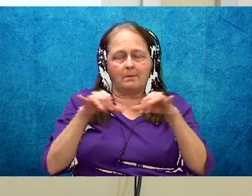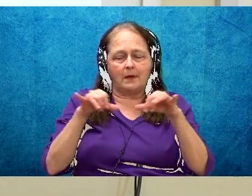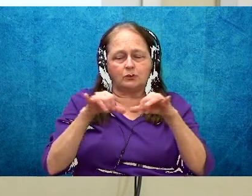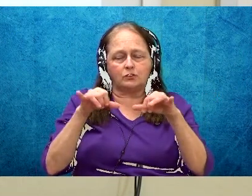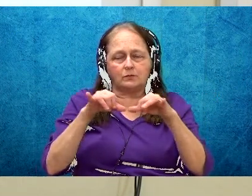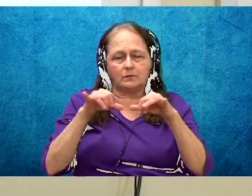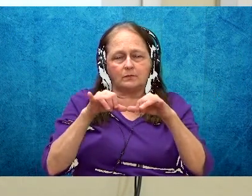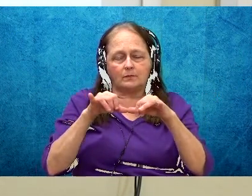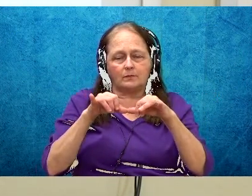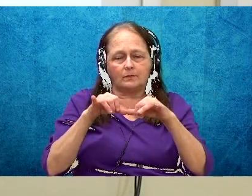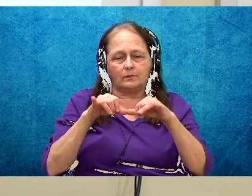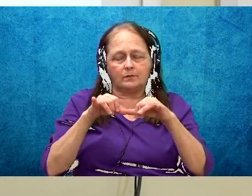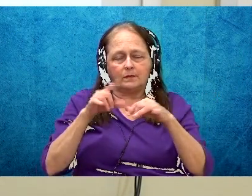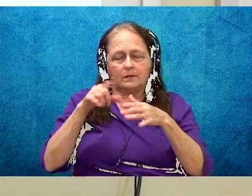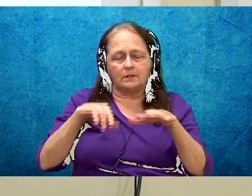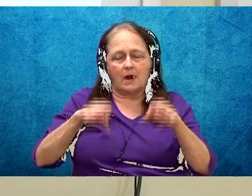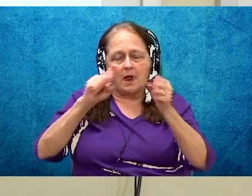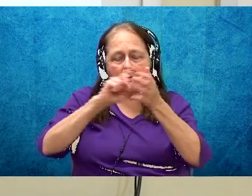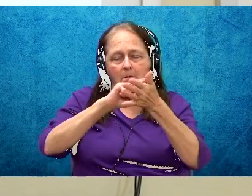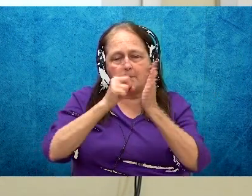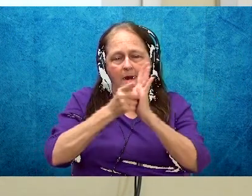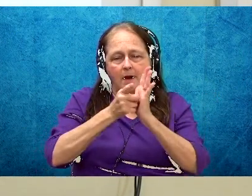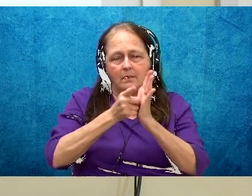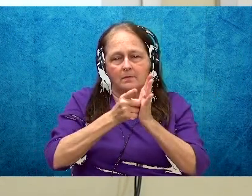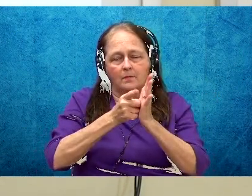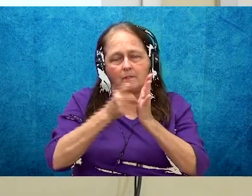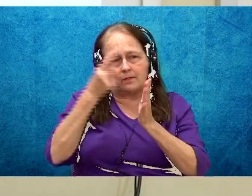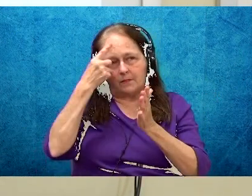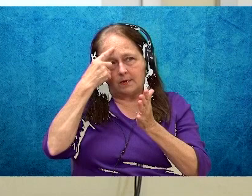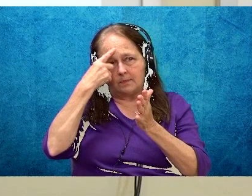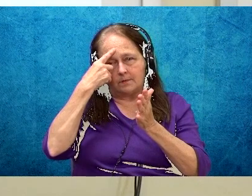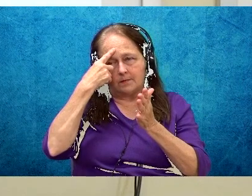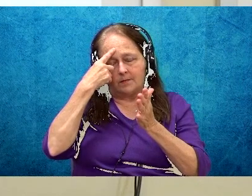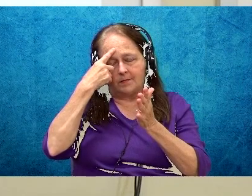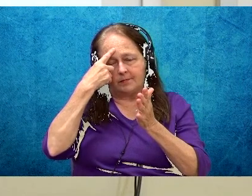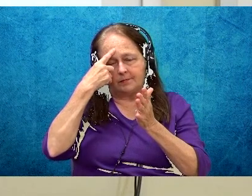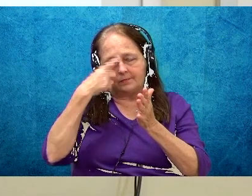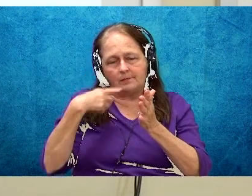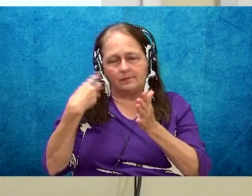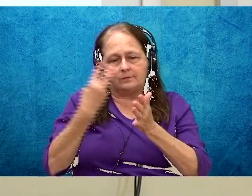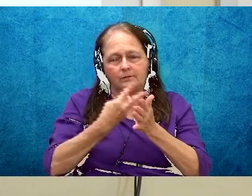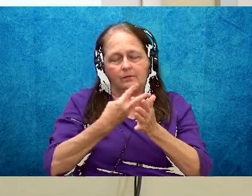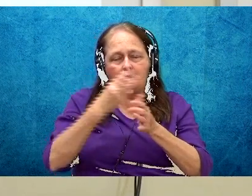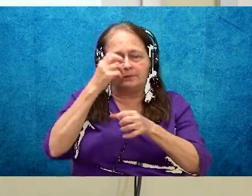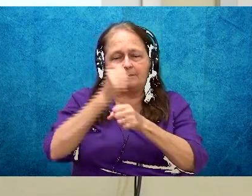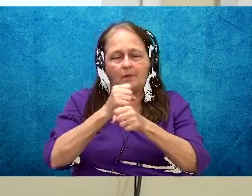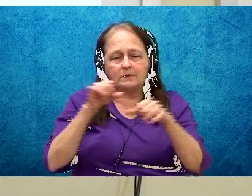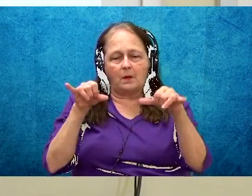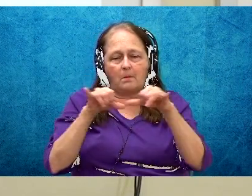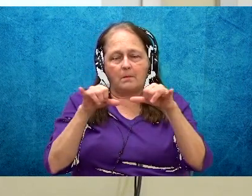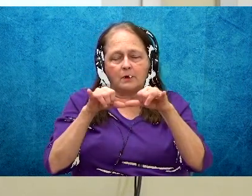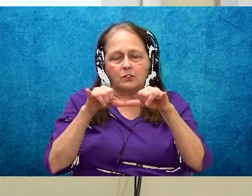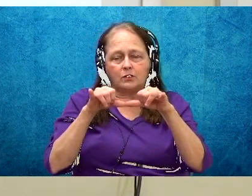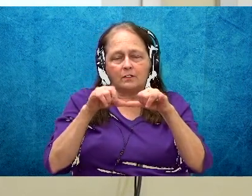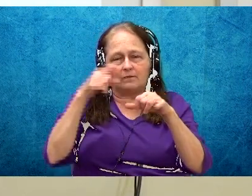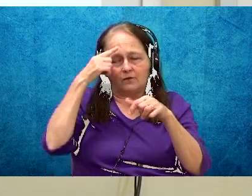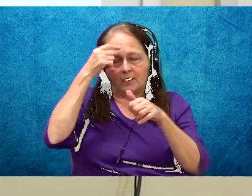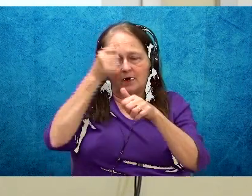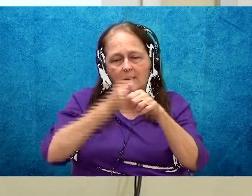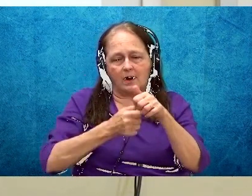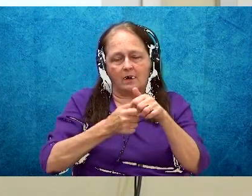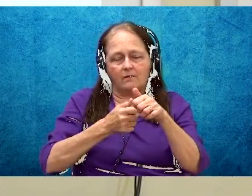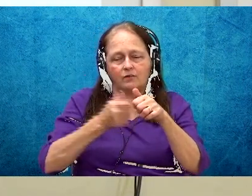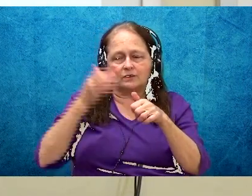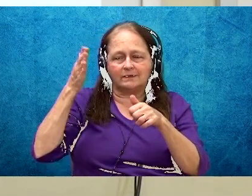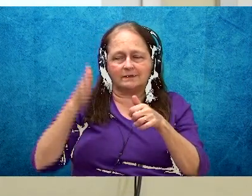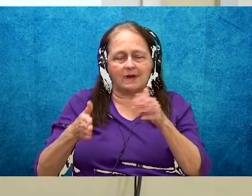So I want you to take a minute and think. If we could get the measurements for every single